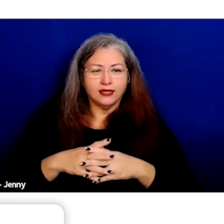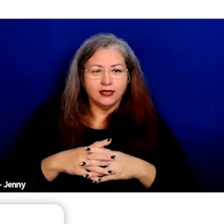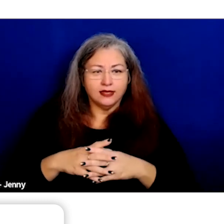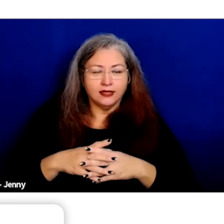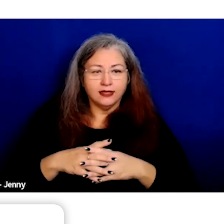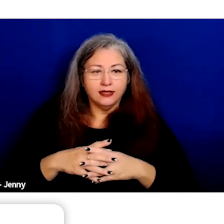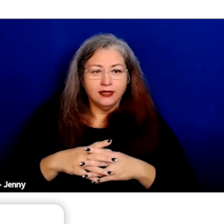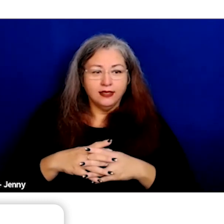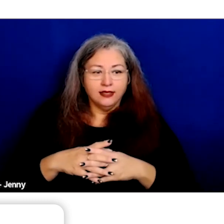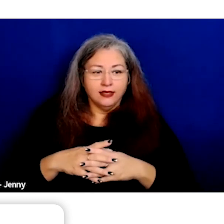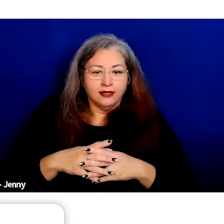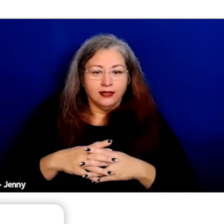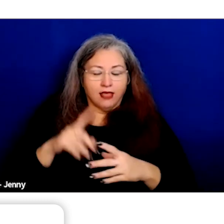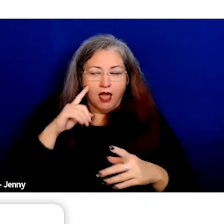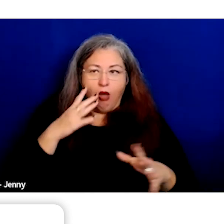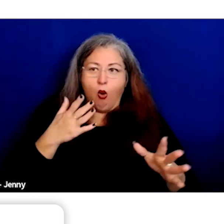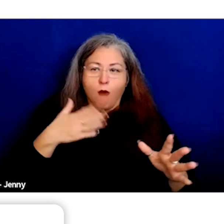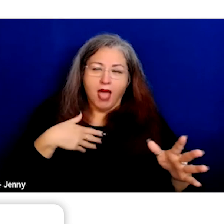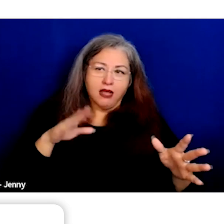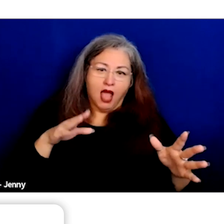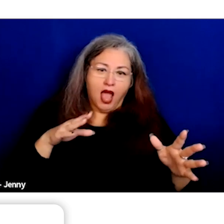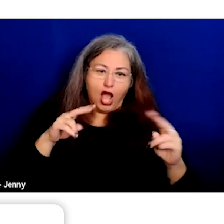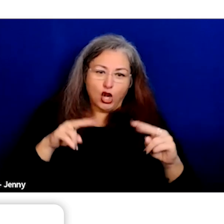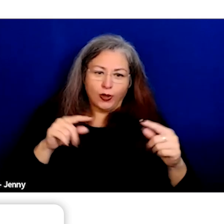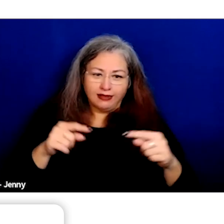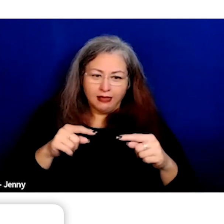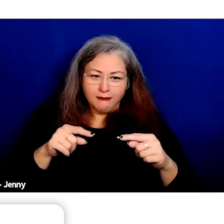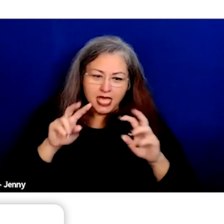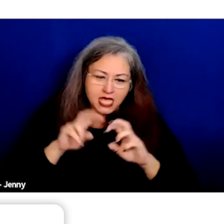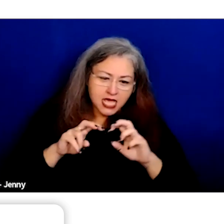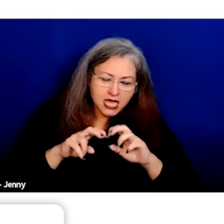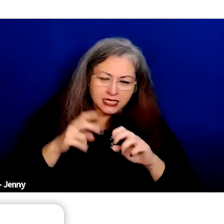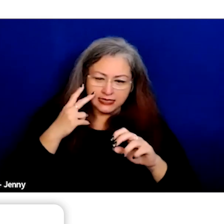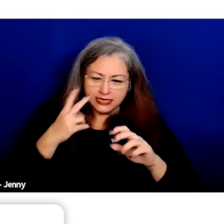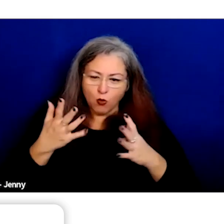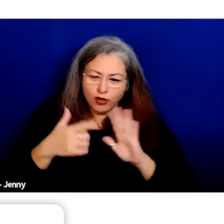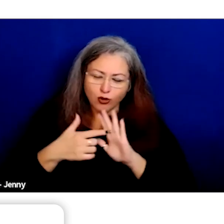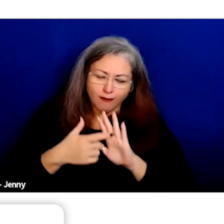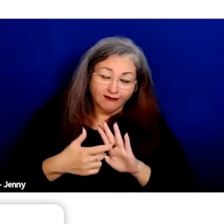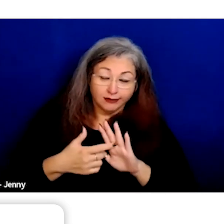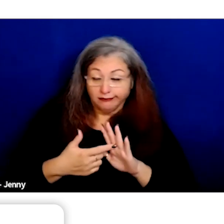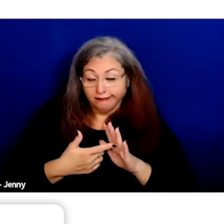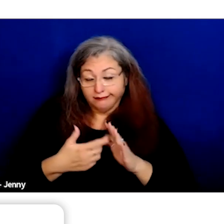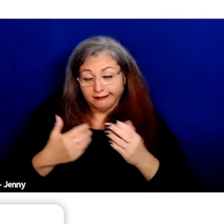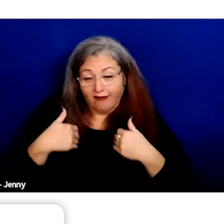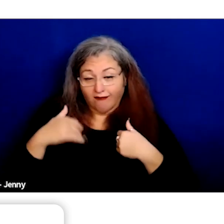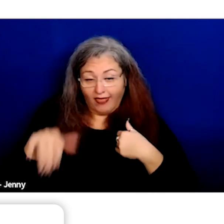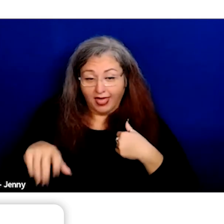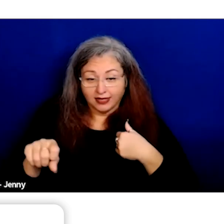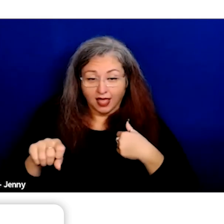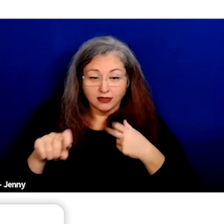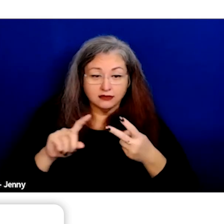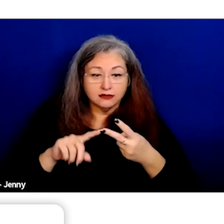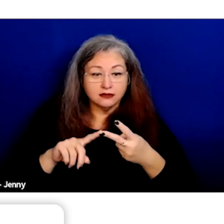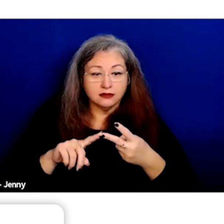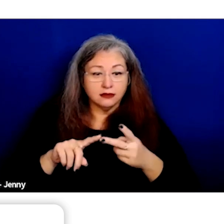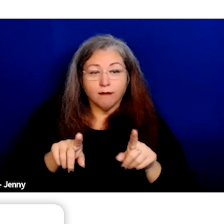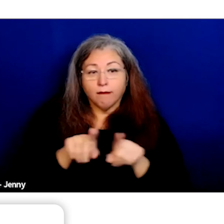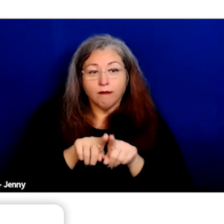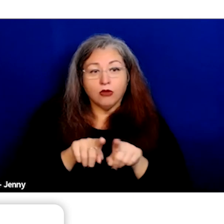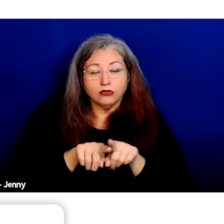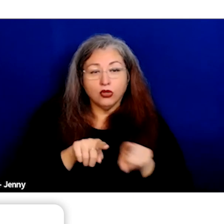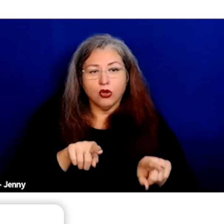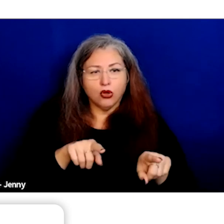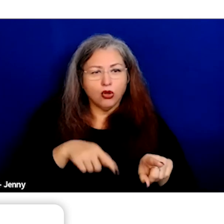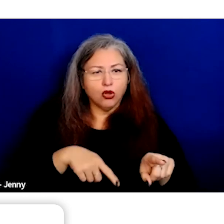there's oh my God, look at the pain, see what it is, see what you're manifesting. There's that, right? And also,